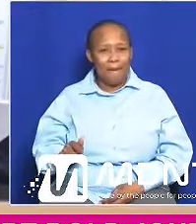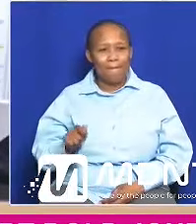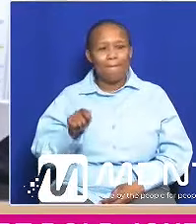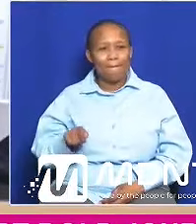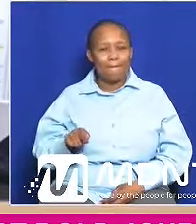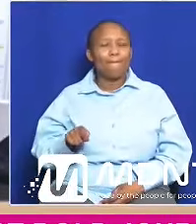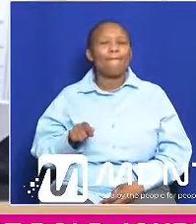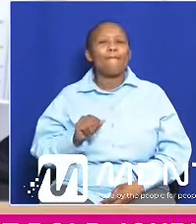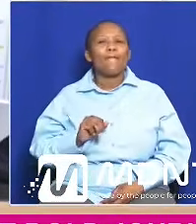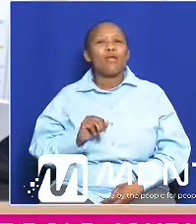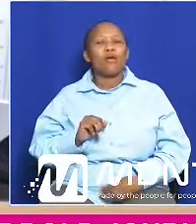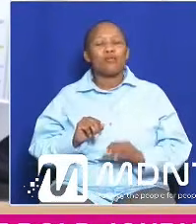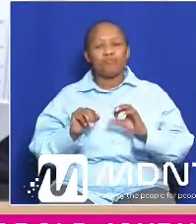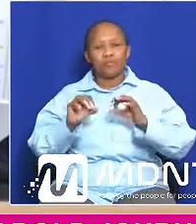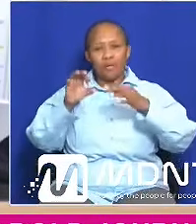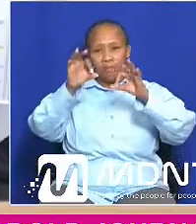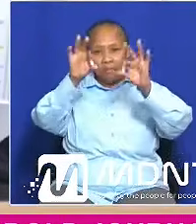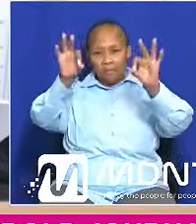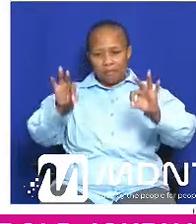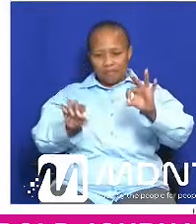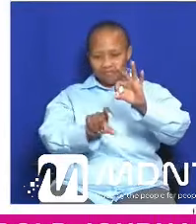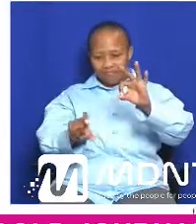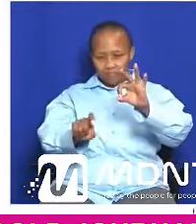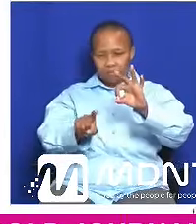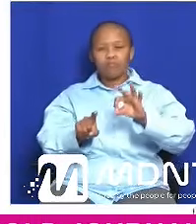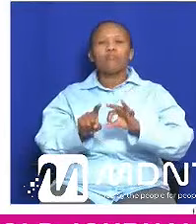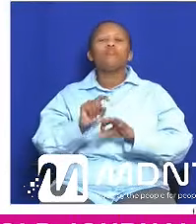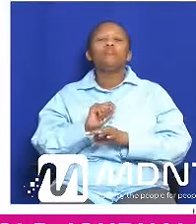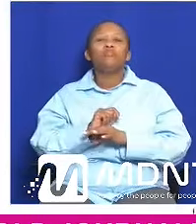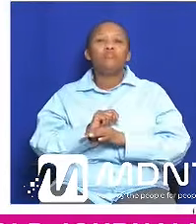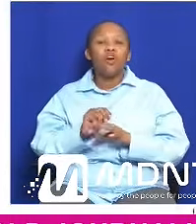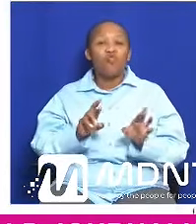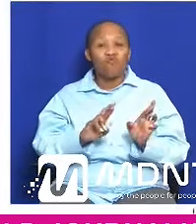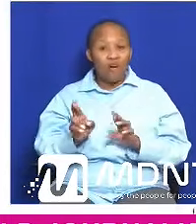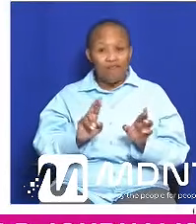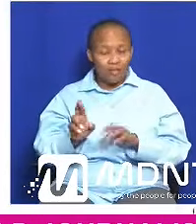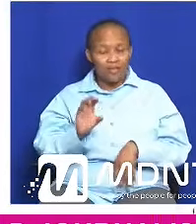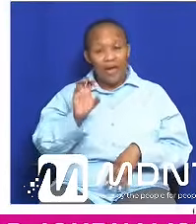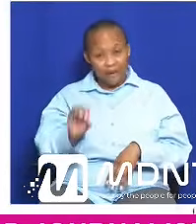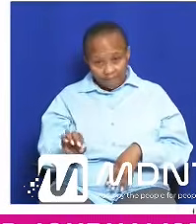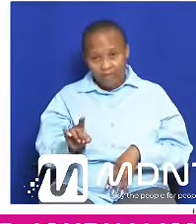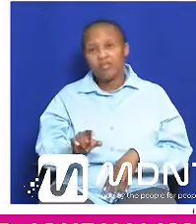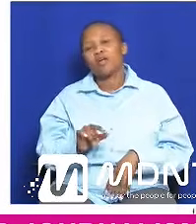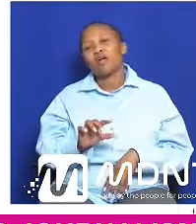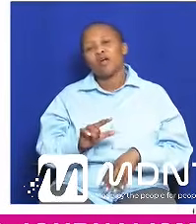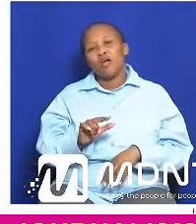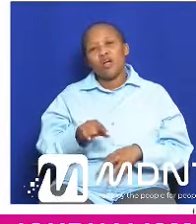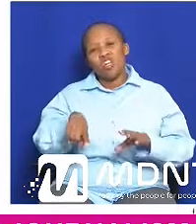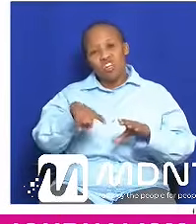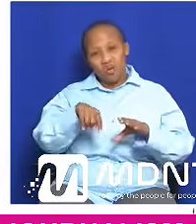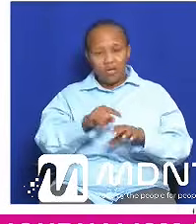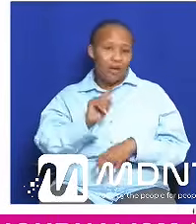bottom loan repayment. It is from Mr. Vusimuzi